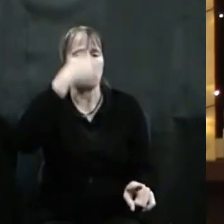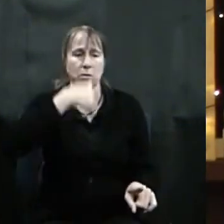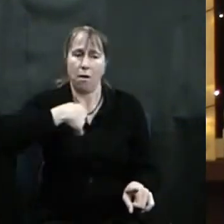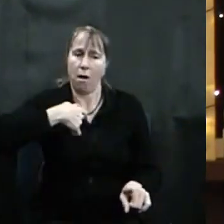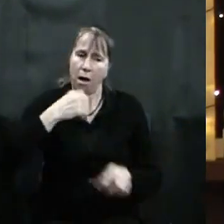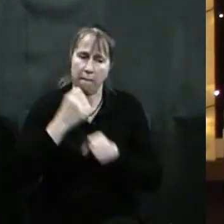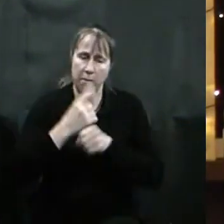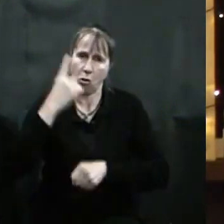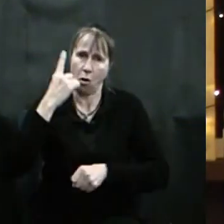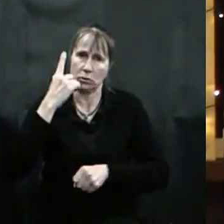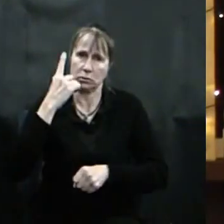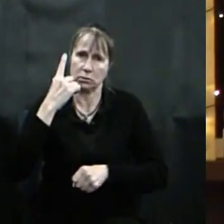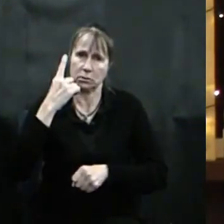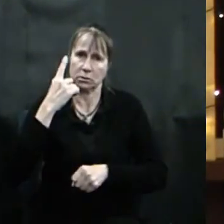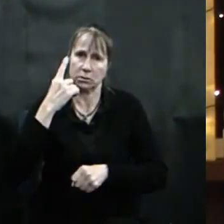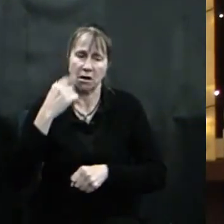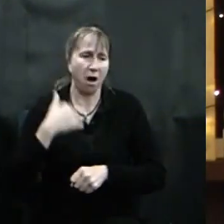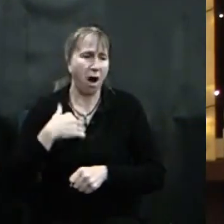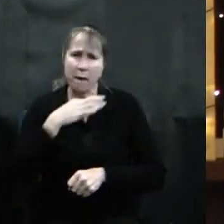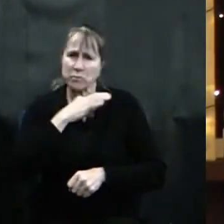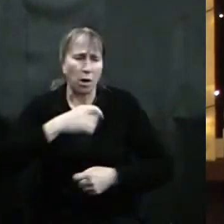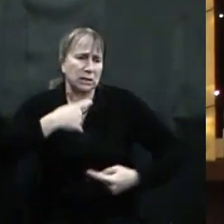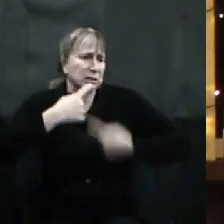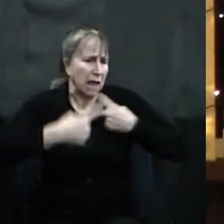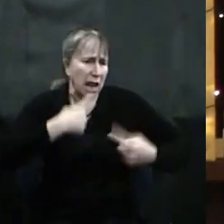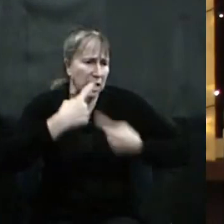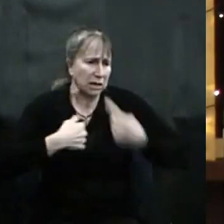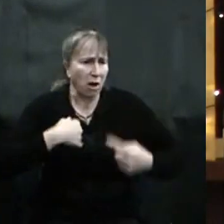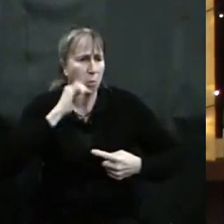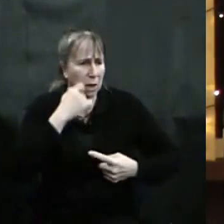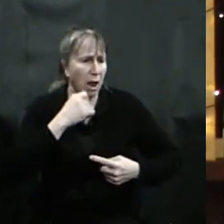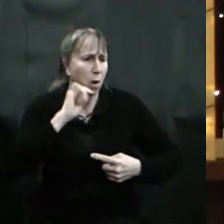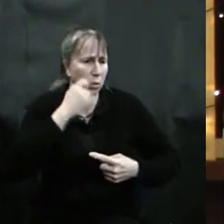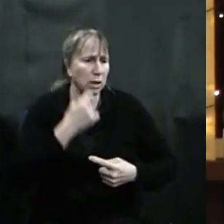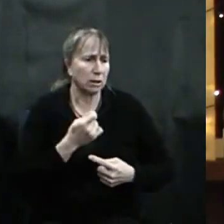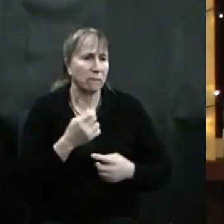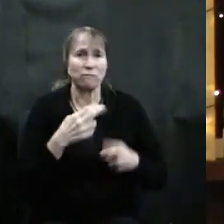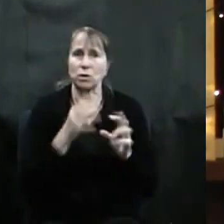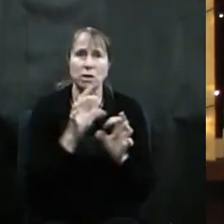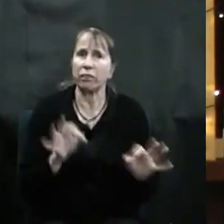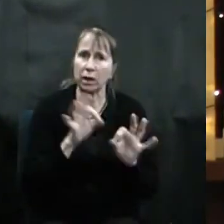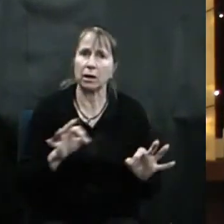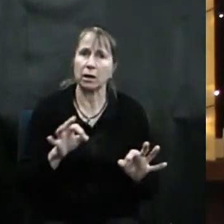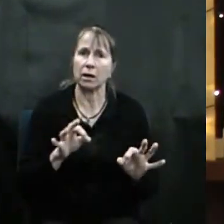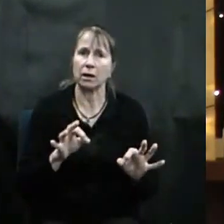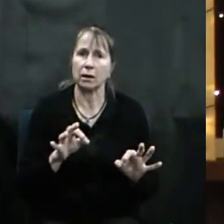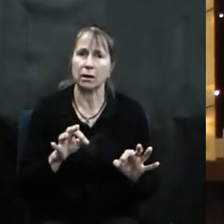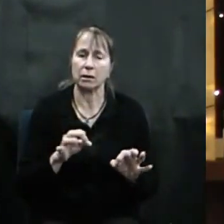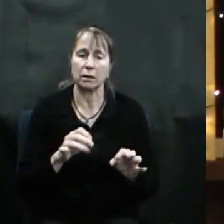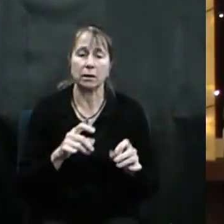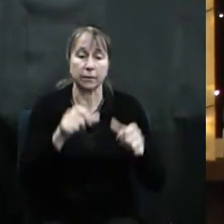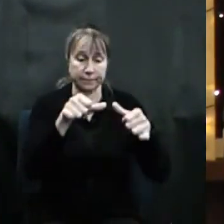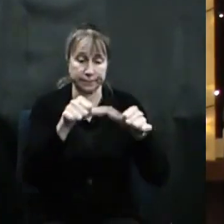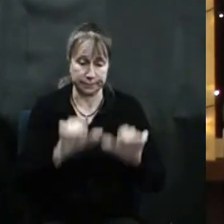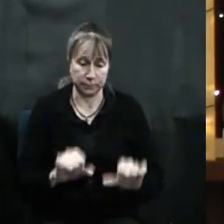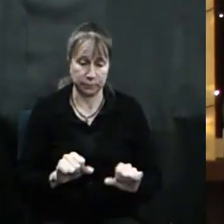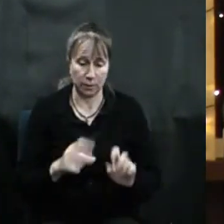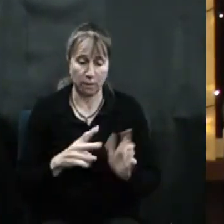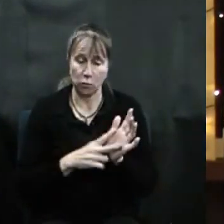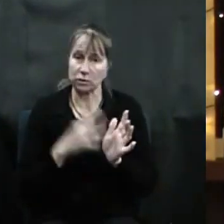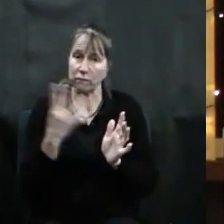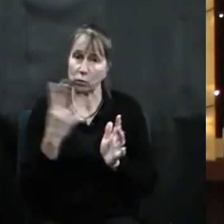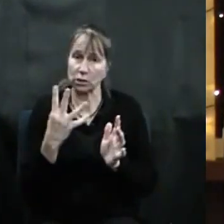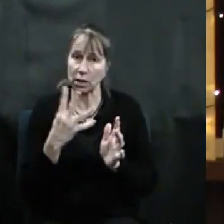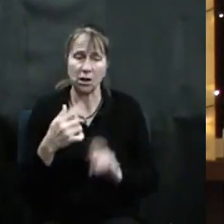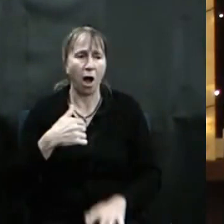have not said in vain that I would do this evil to them. Another few verses, verse 14. And